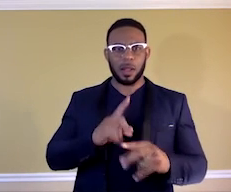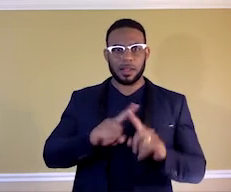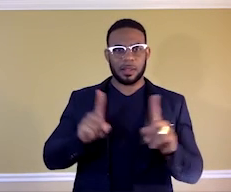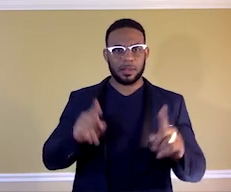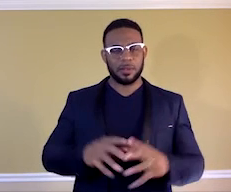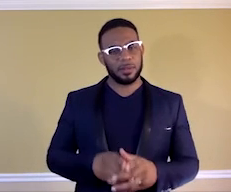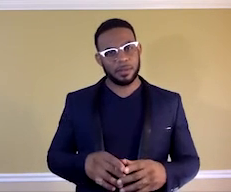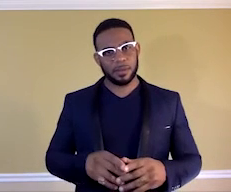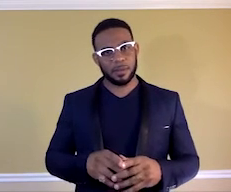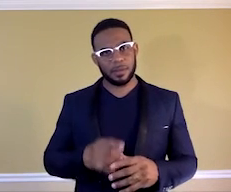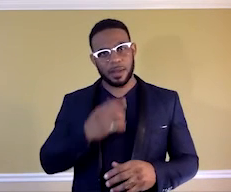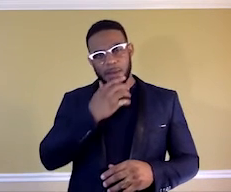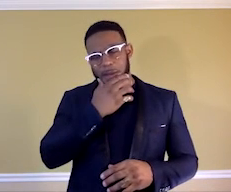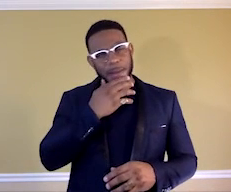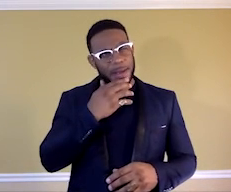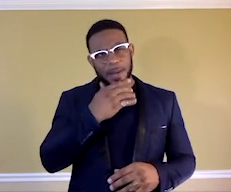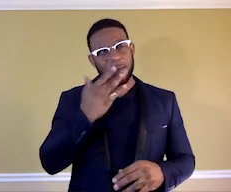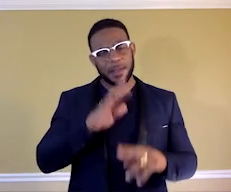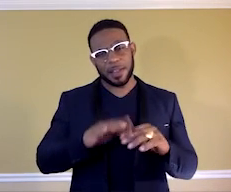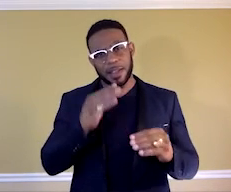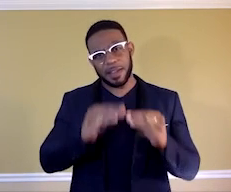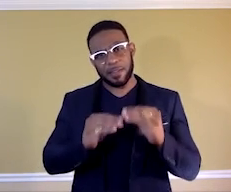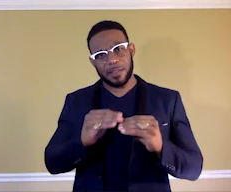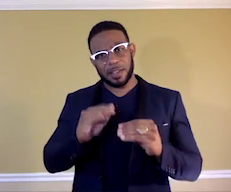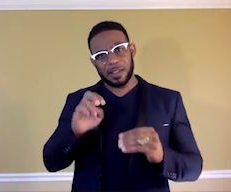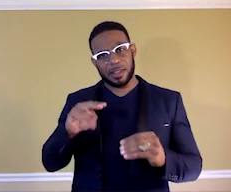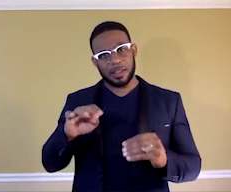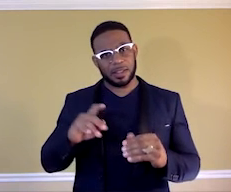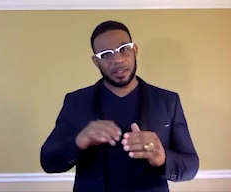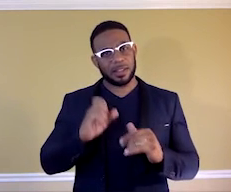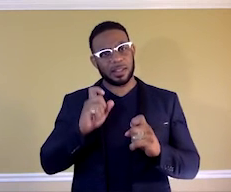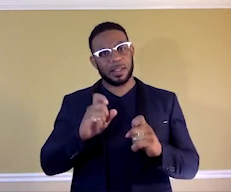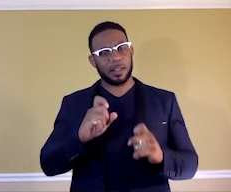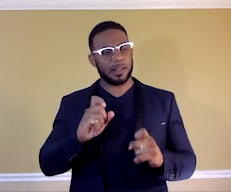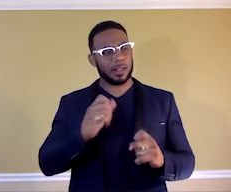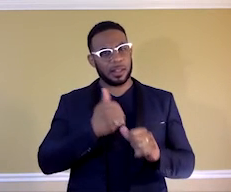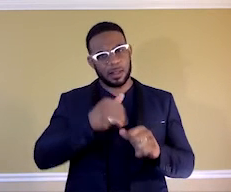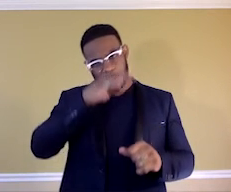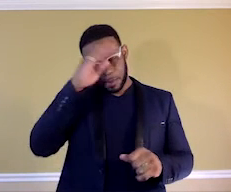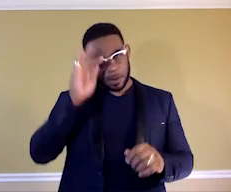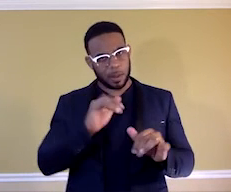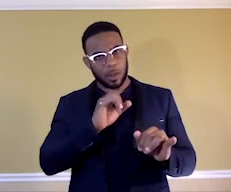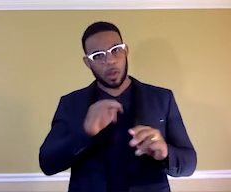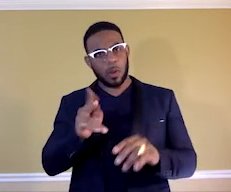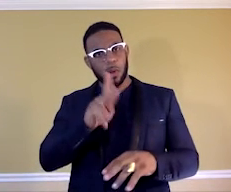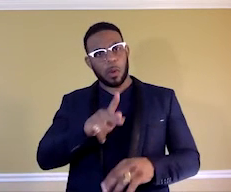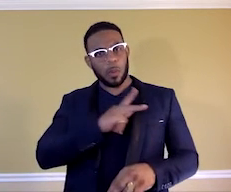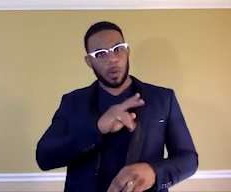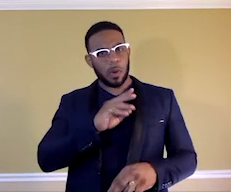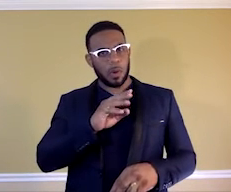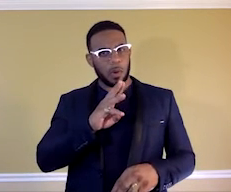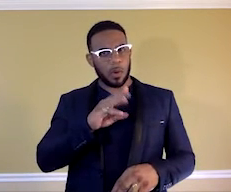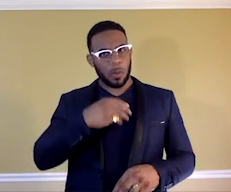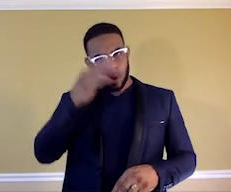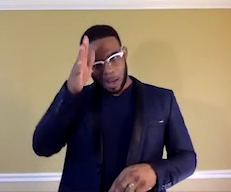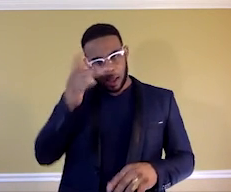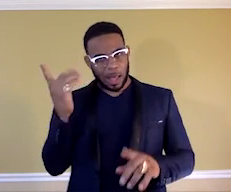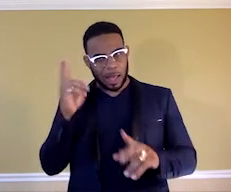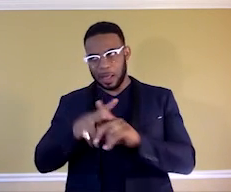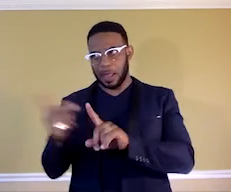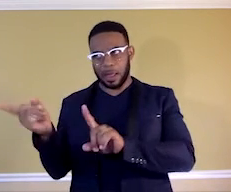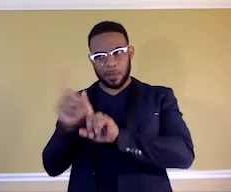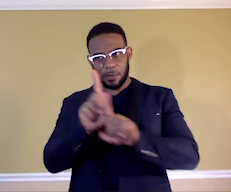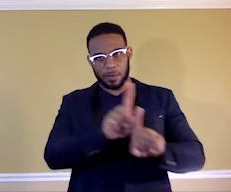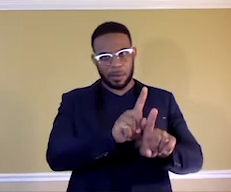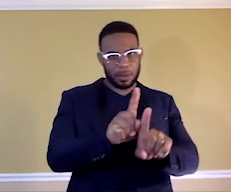indifferent. And rather than fix the sensors, they opt to give each Black employee their own personal white guy who is tasked with following that